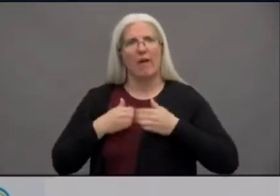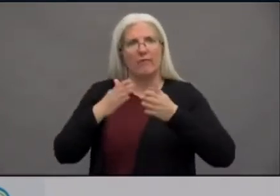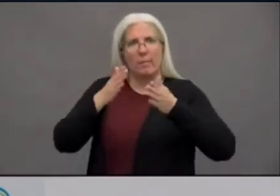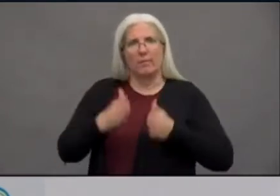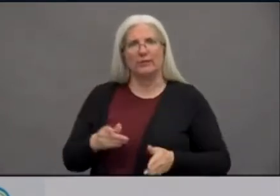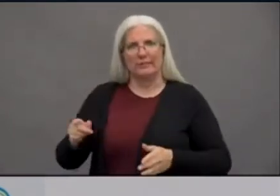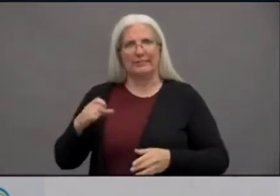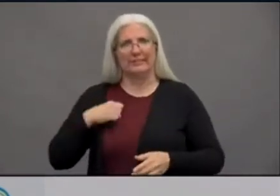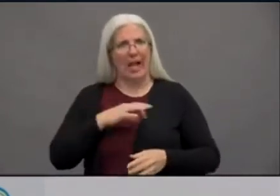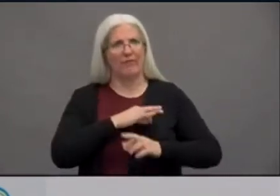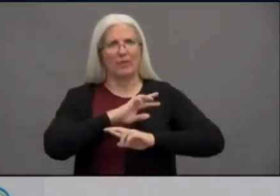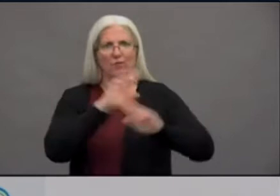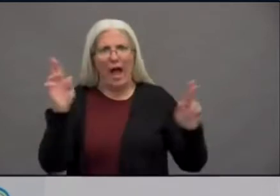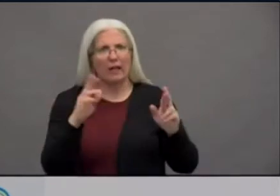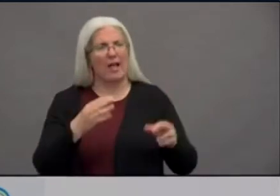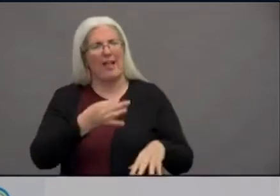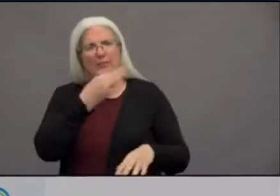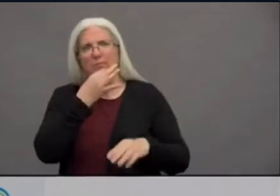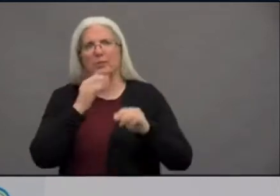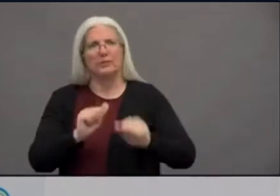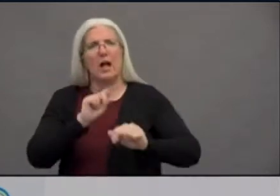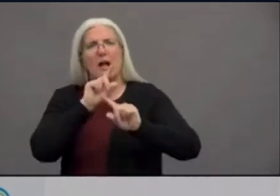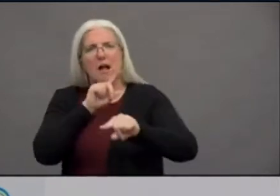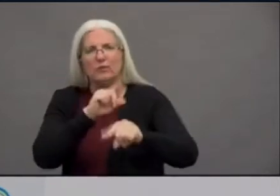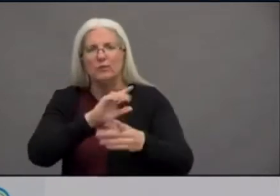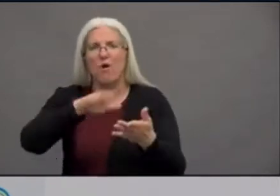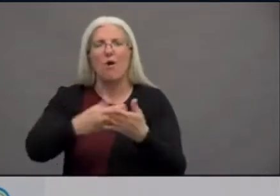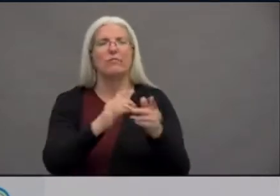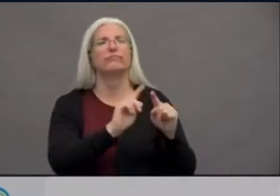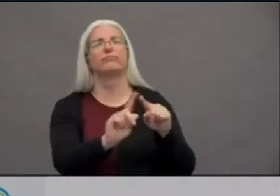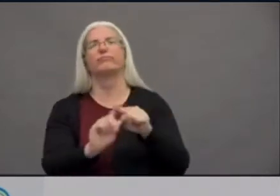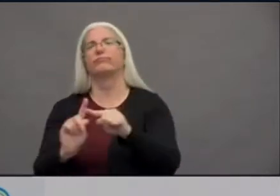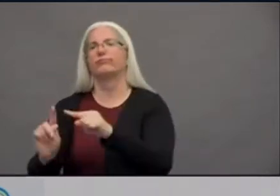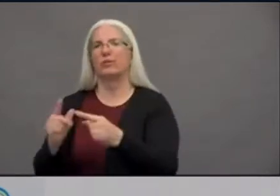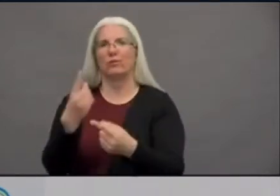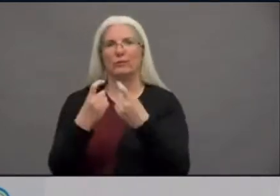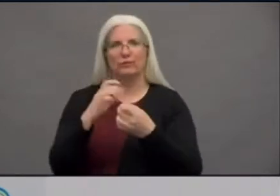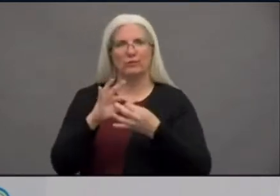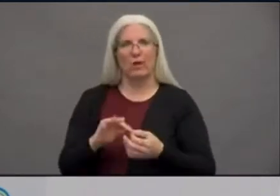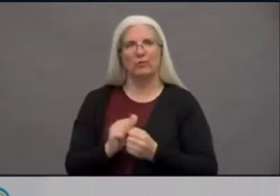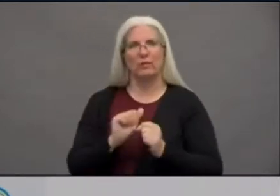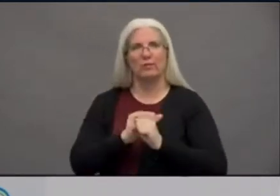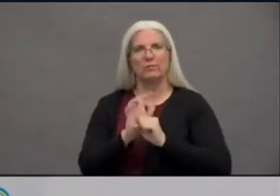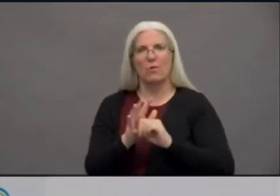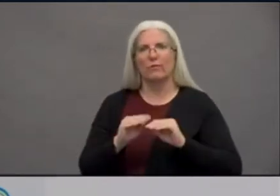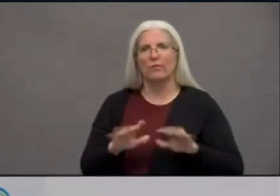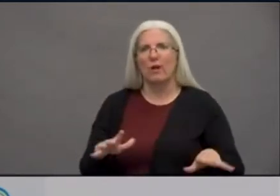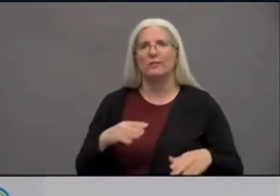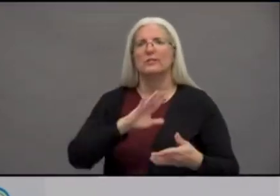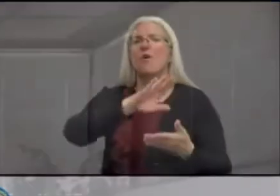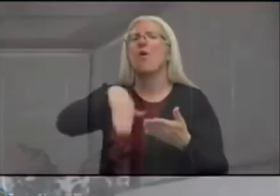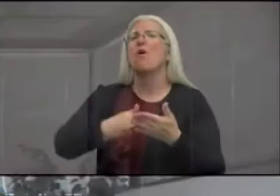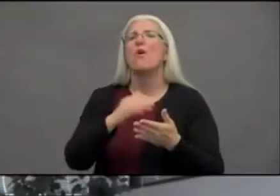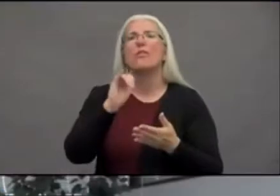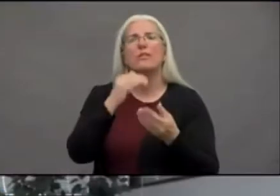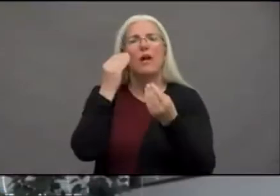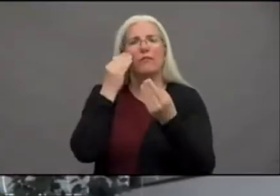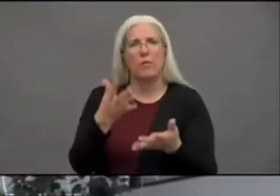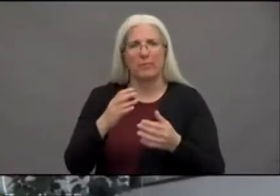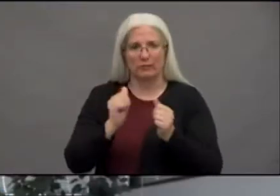ready to answer your questions relating to resources, the latest updates involved with the current shelter-in-place